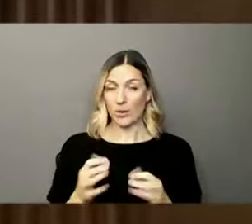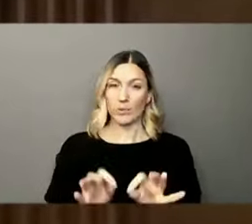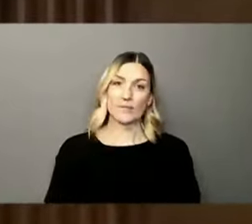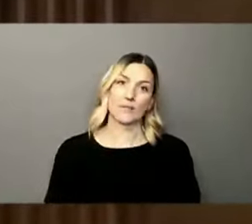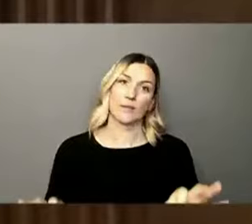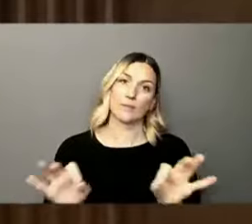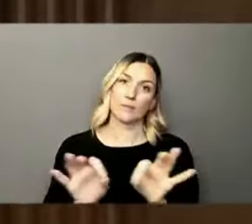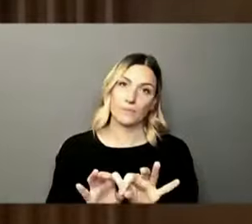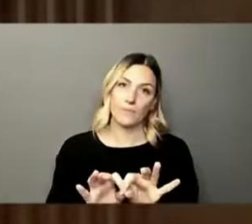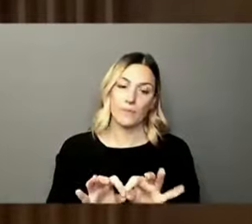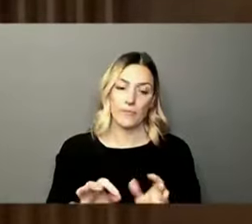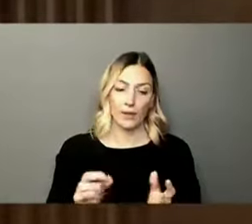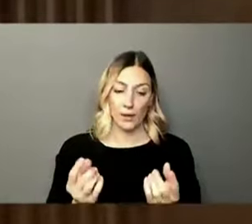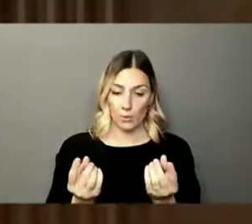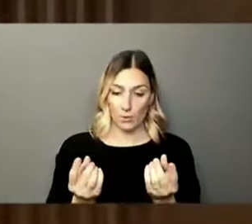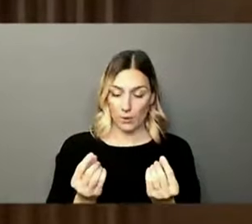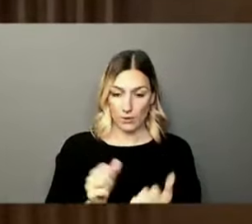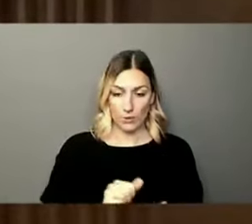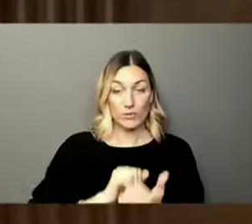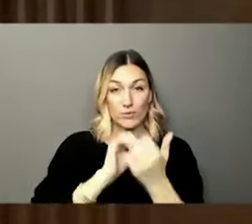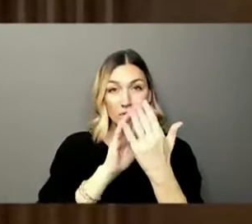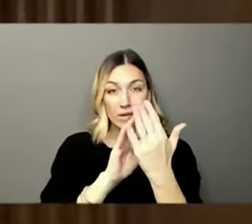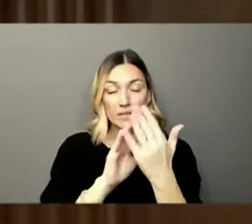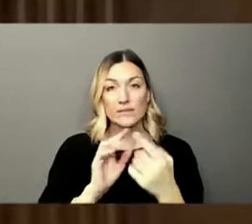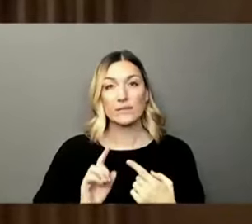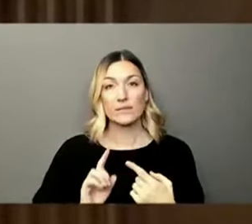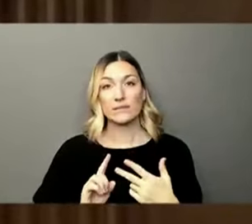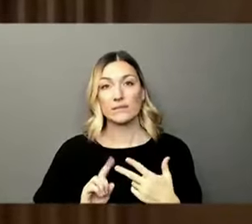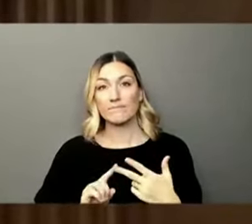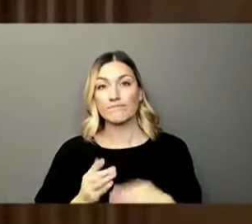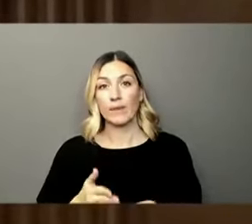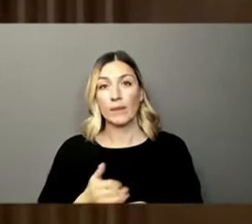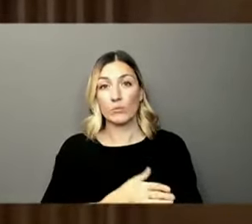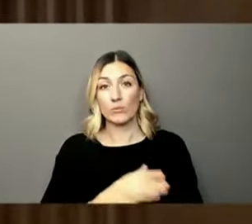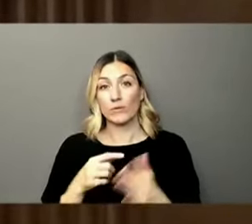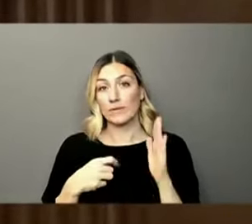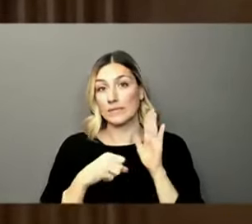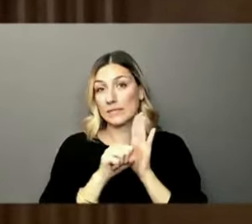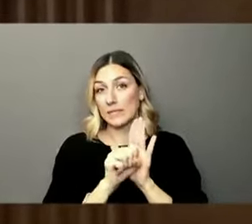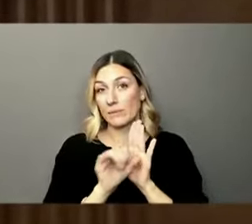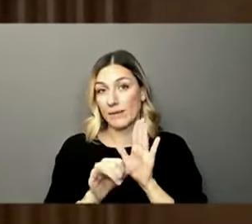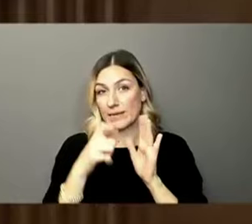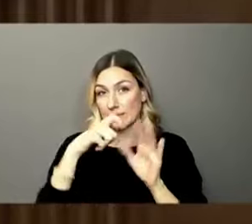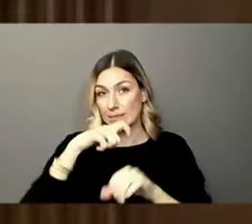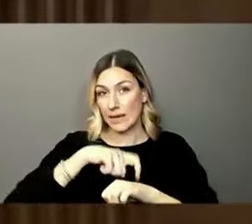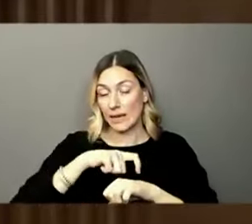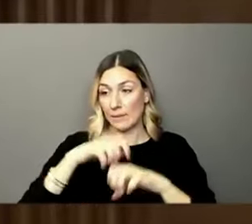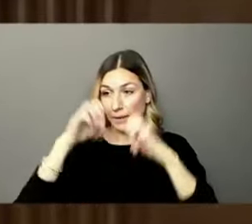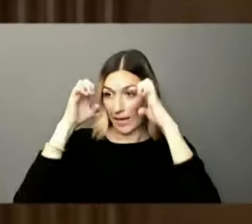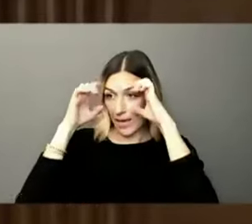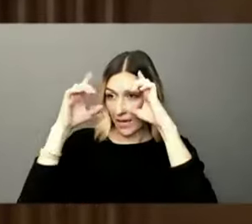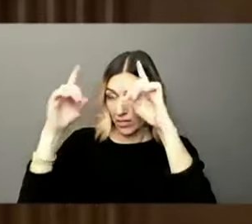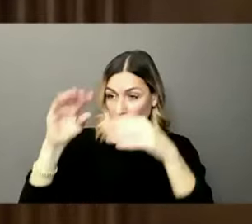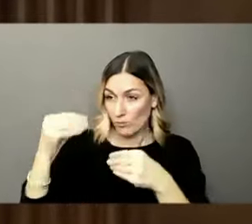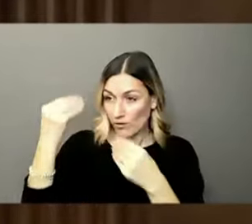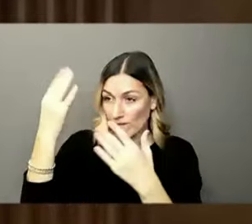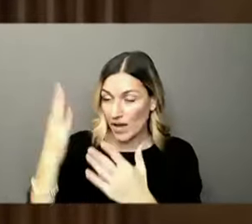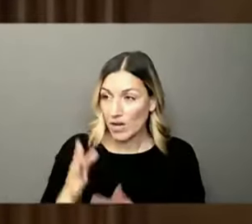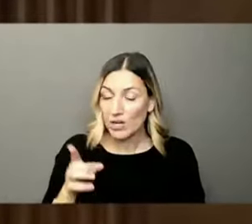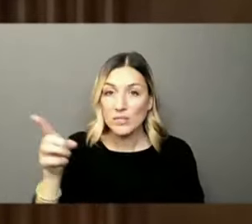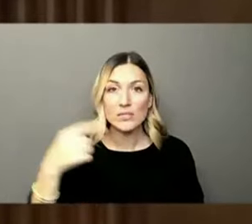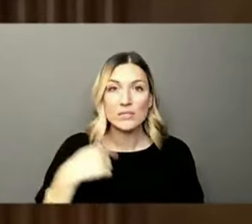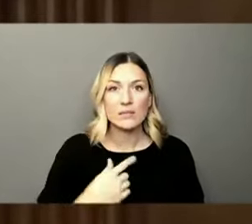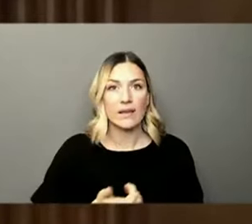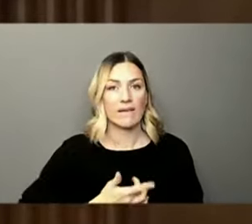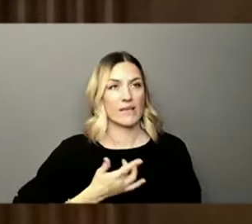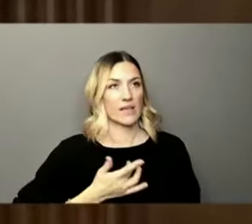you know, what can we do to address that and improve their symptoms at the time, and educating providers so that the patients are heard and felt like